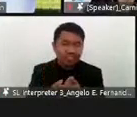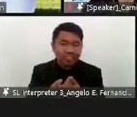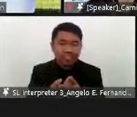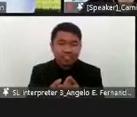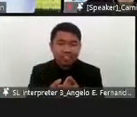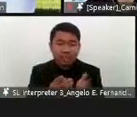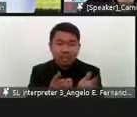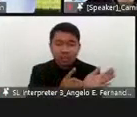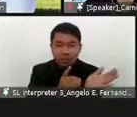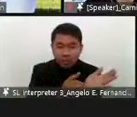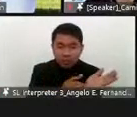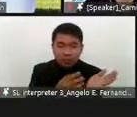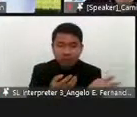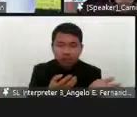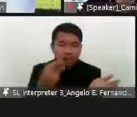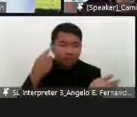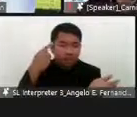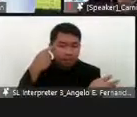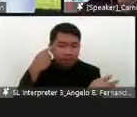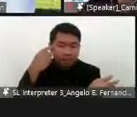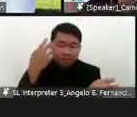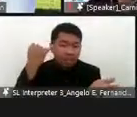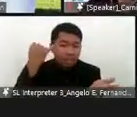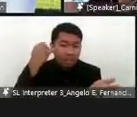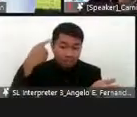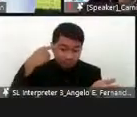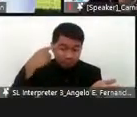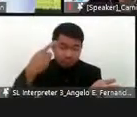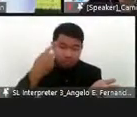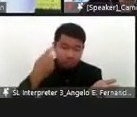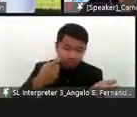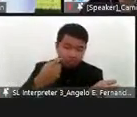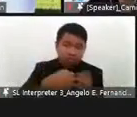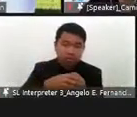Dr. Peterson's presentation. This is from